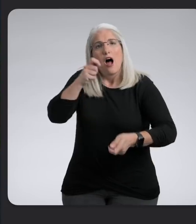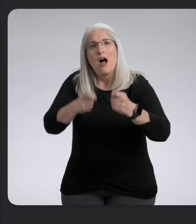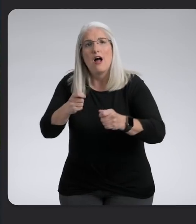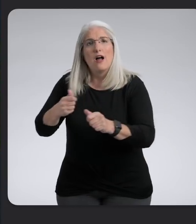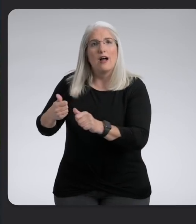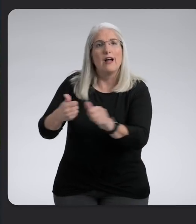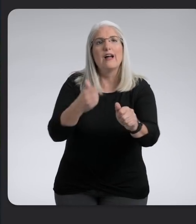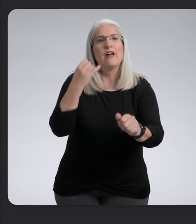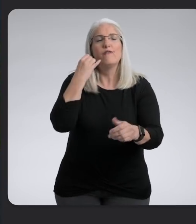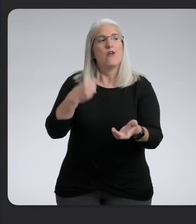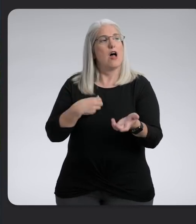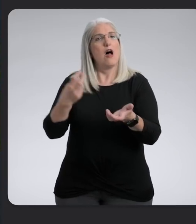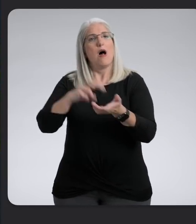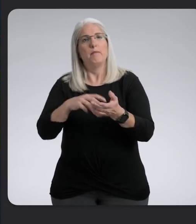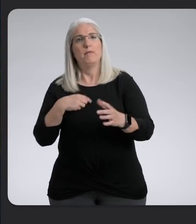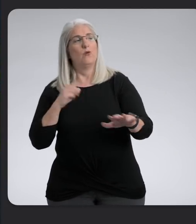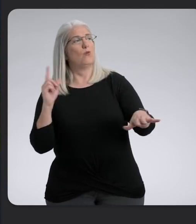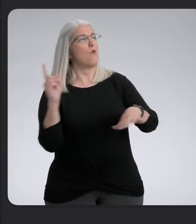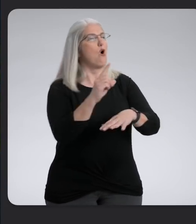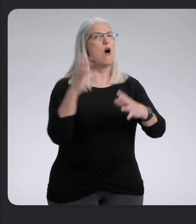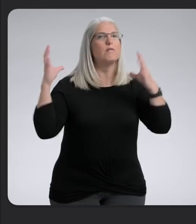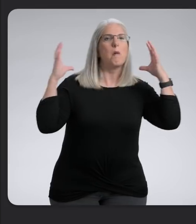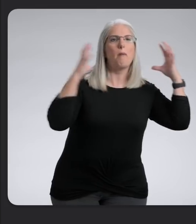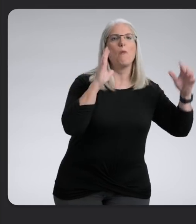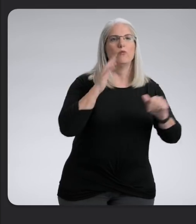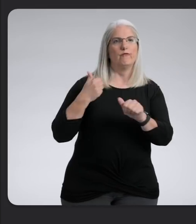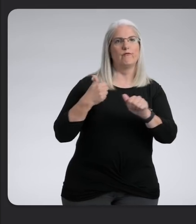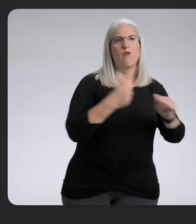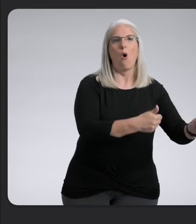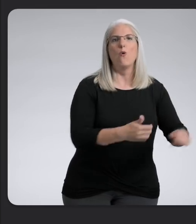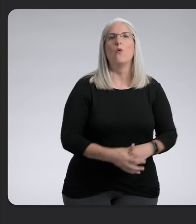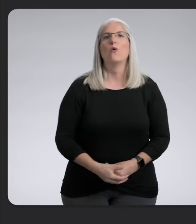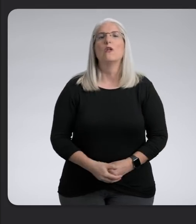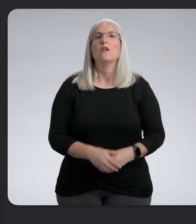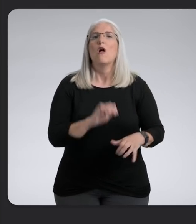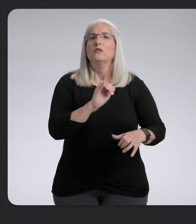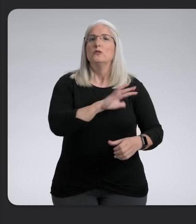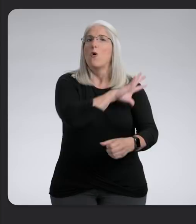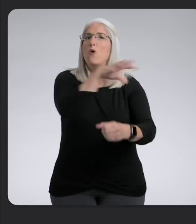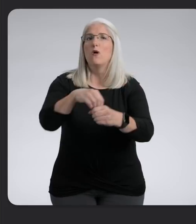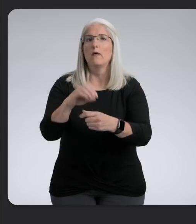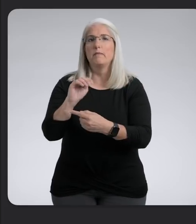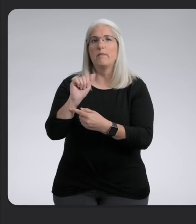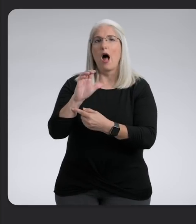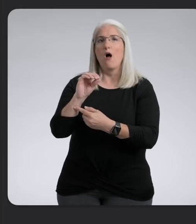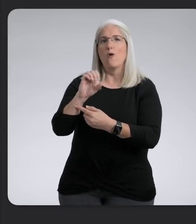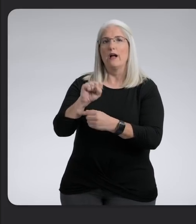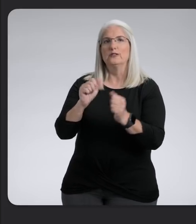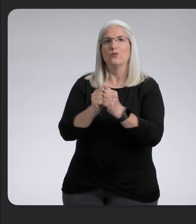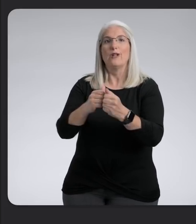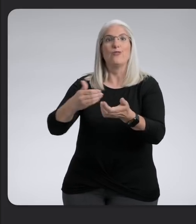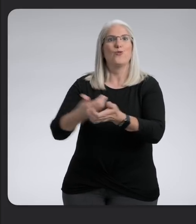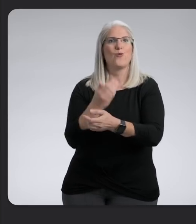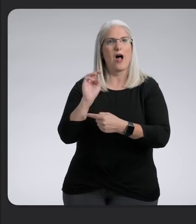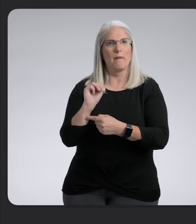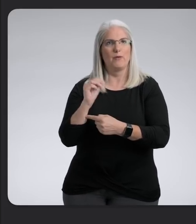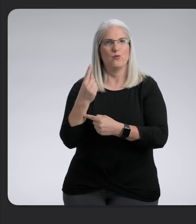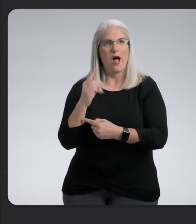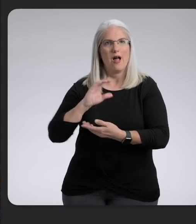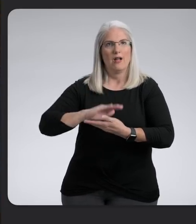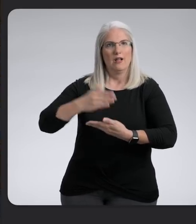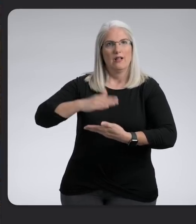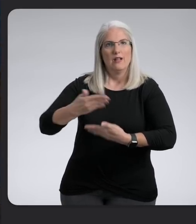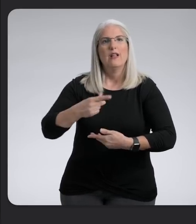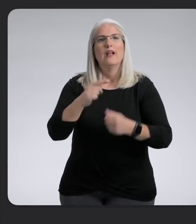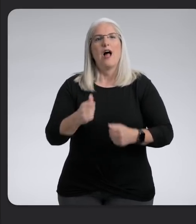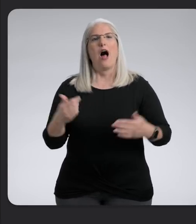room. We're also bringing spatial audio with dynamic head tracking to macOS on our new M1-powered Macs, so you can enjoy spatial audio on all